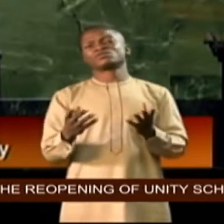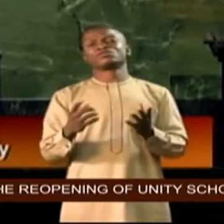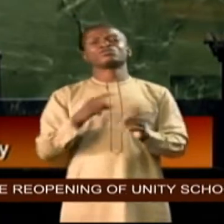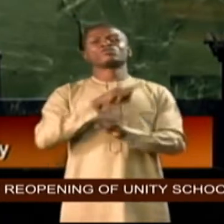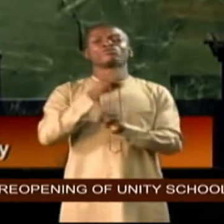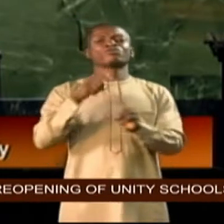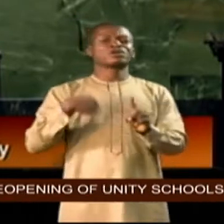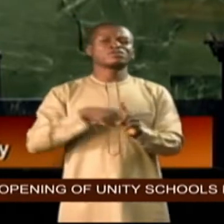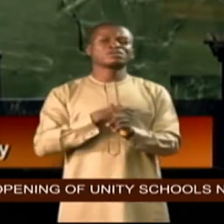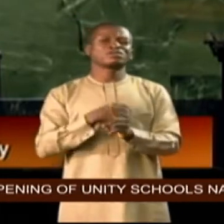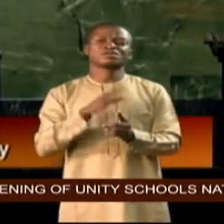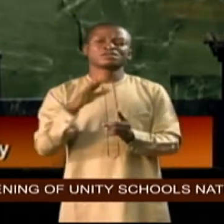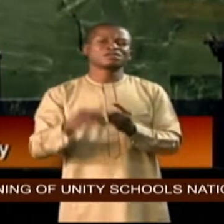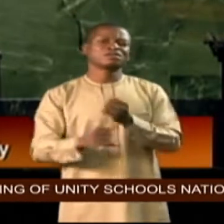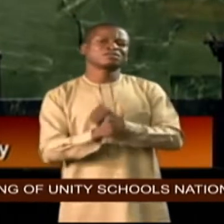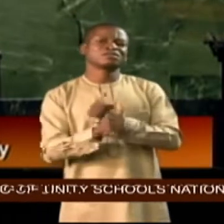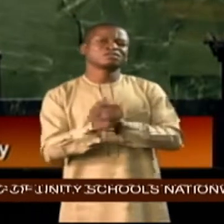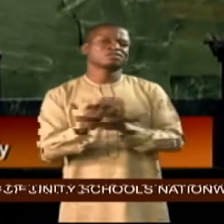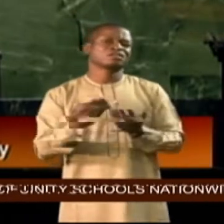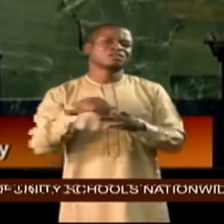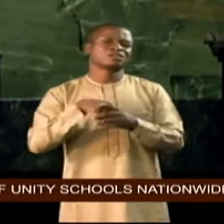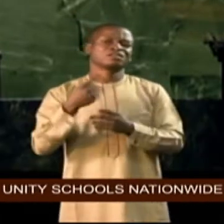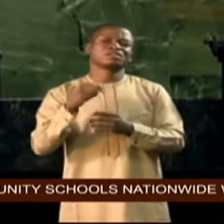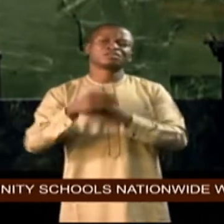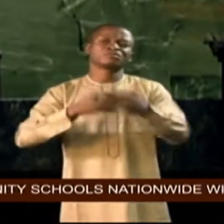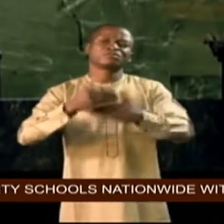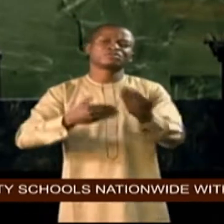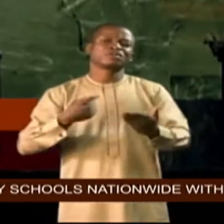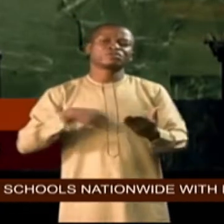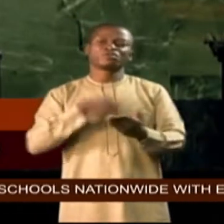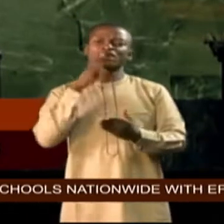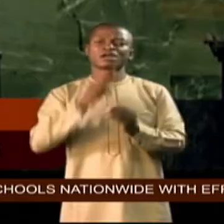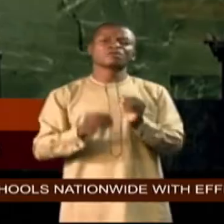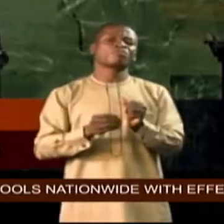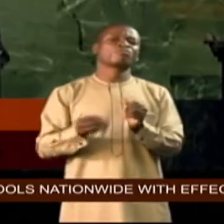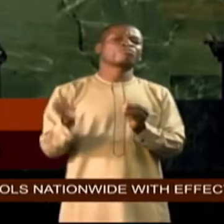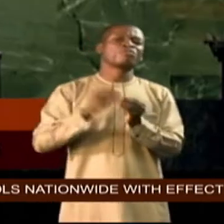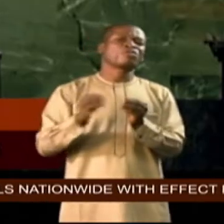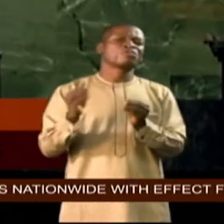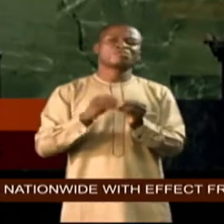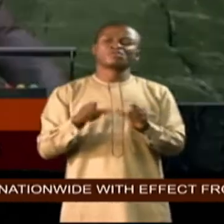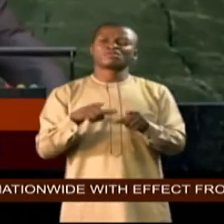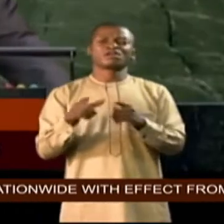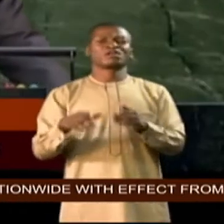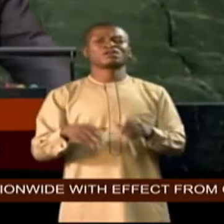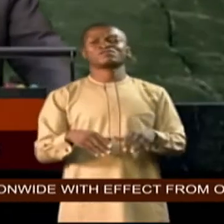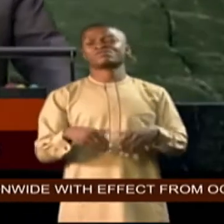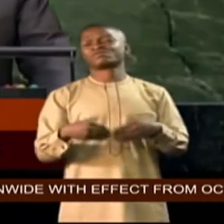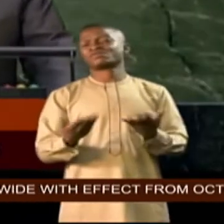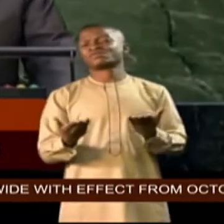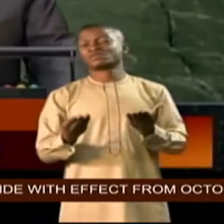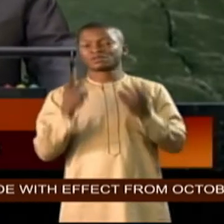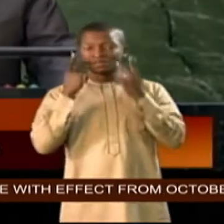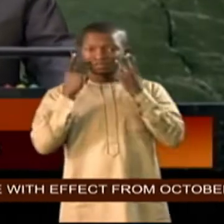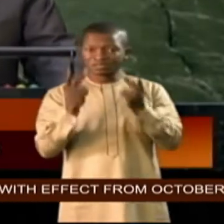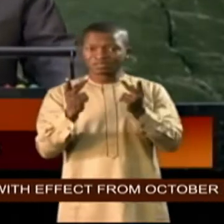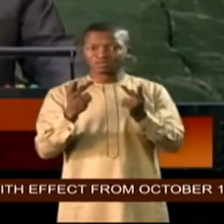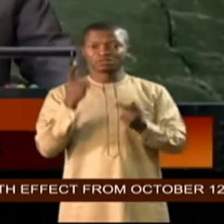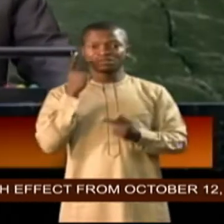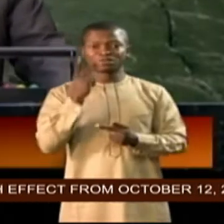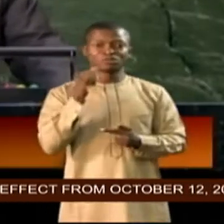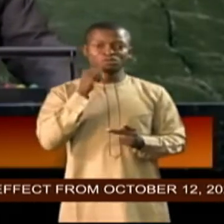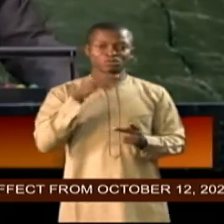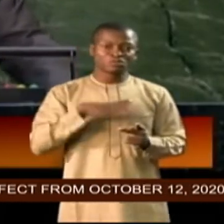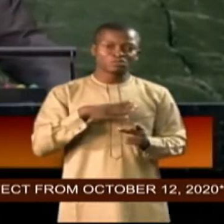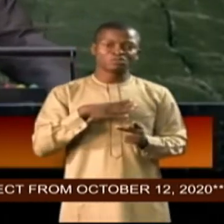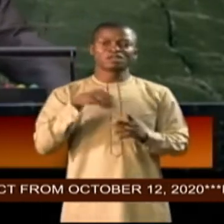are engaged in peace processes, we are more likely to have lasting peace. It is the only way we will implement the 2030 Agenda